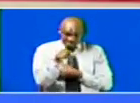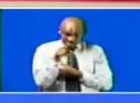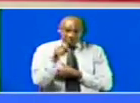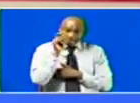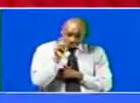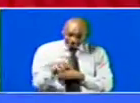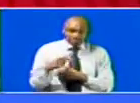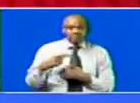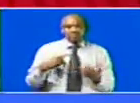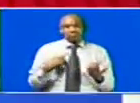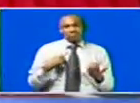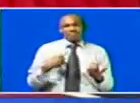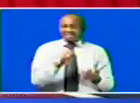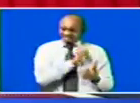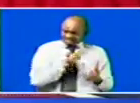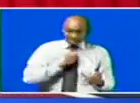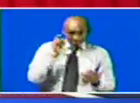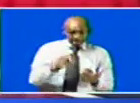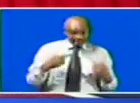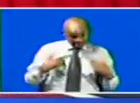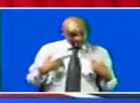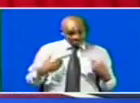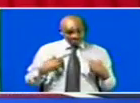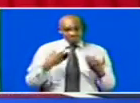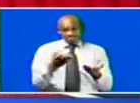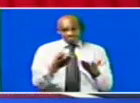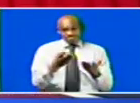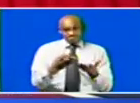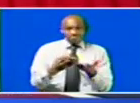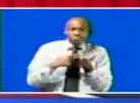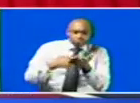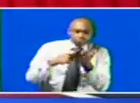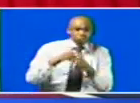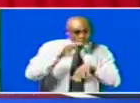complement each other. The Senate should cultivate meaningful engagement with the county government